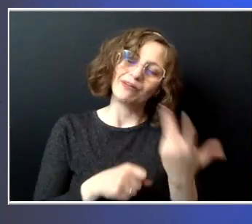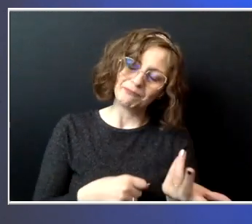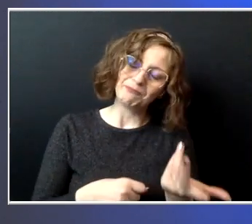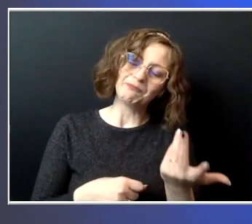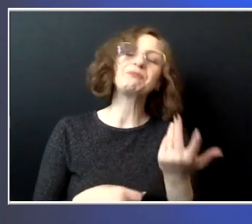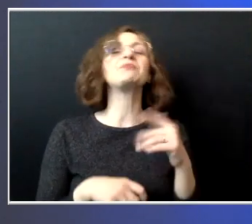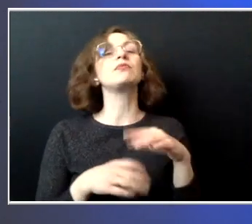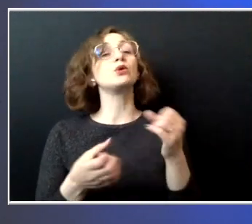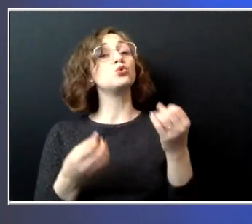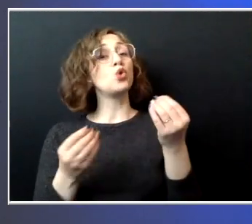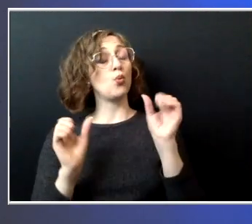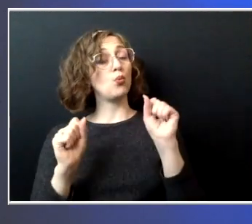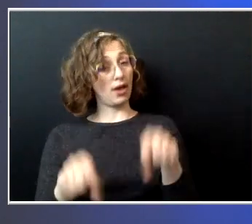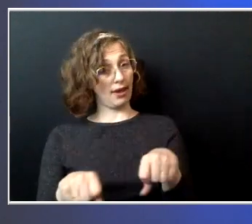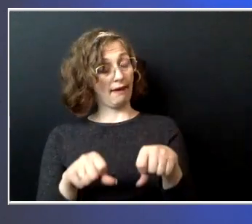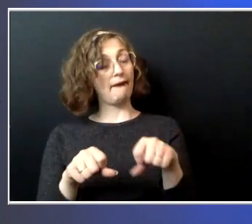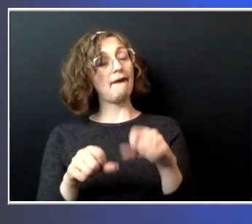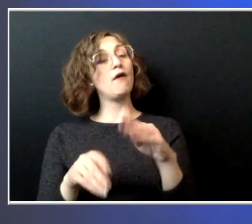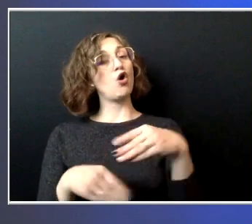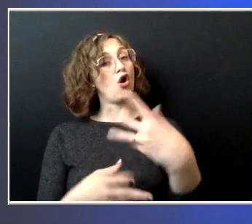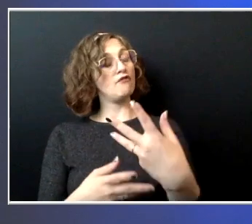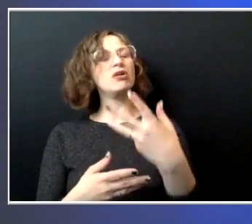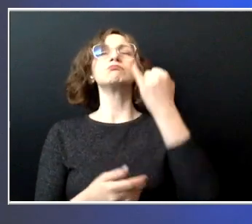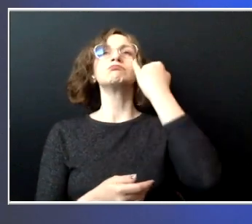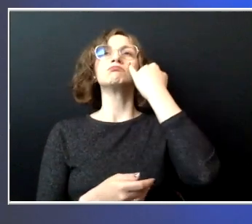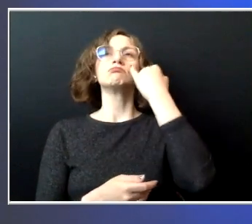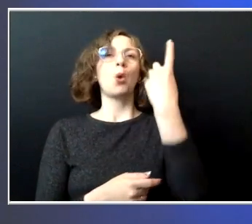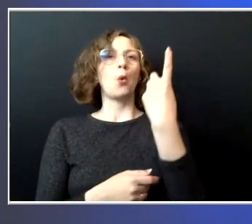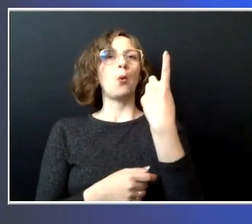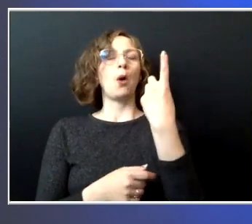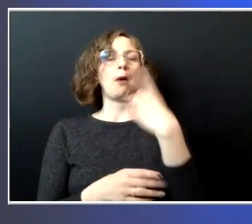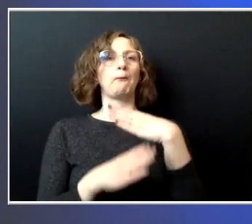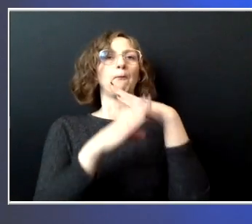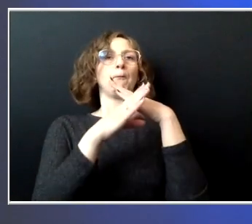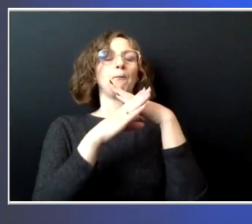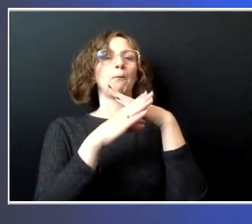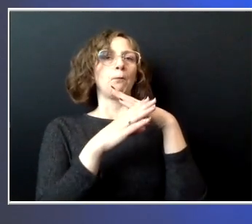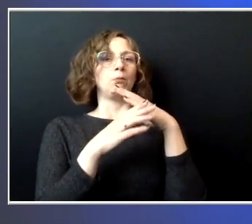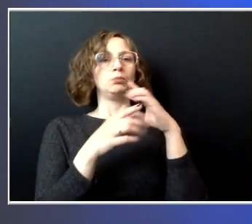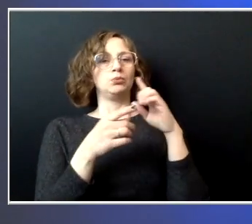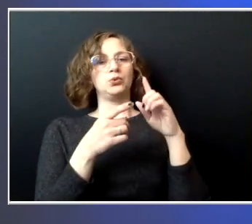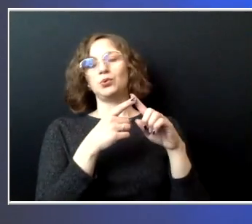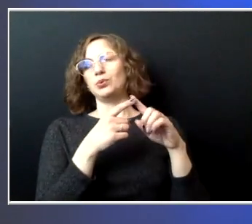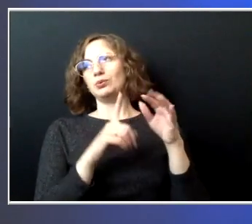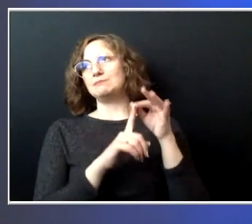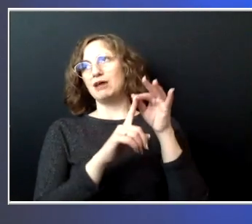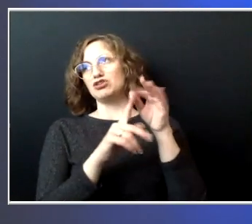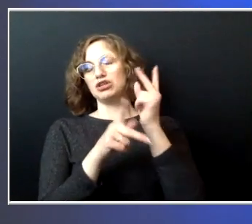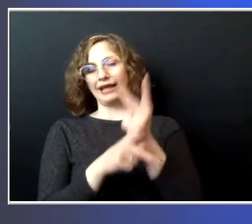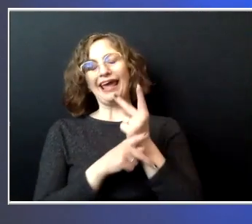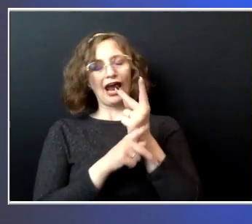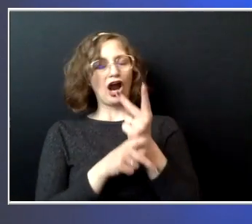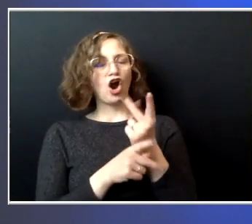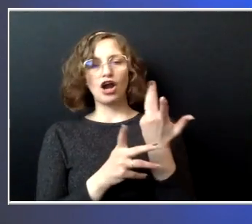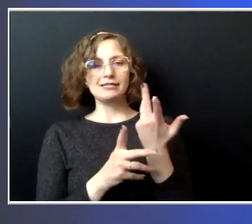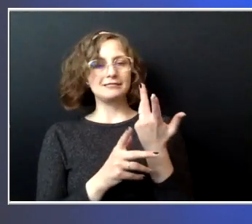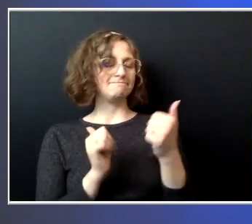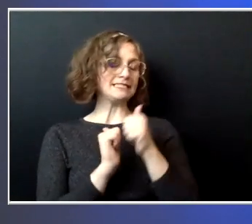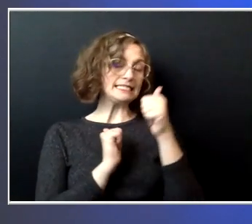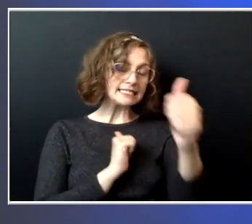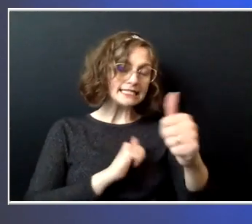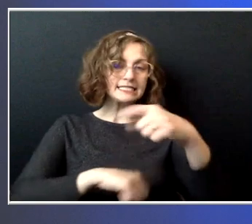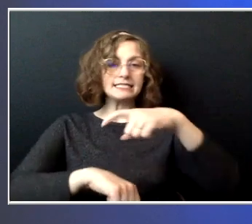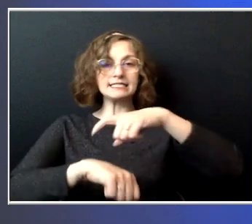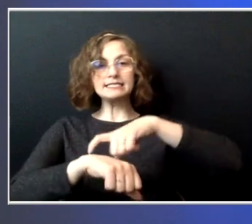services, save one of the barriers to specialty care, which is distance and time away from the local community for our patients.